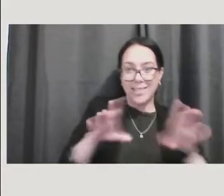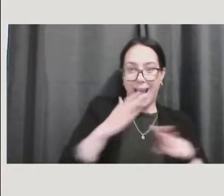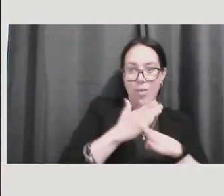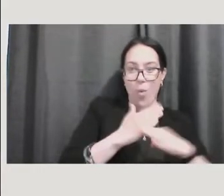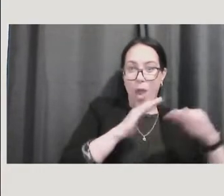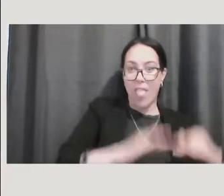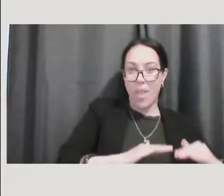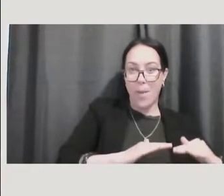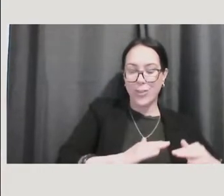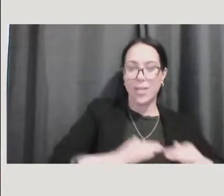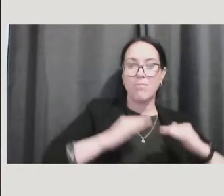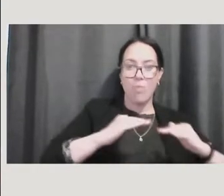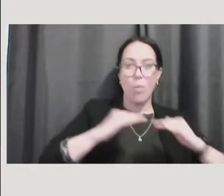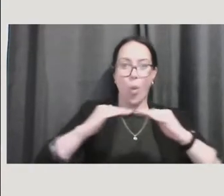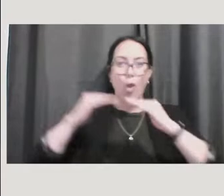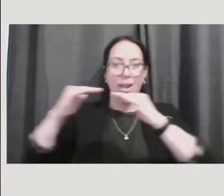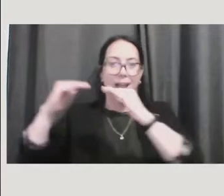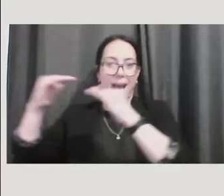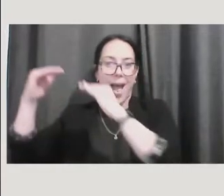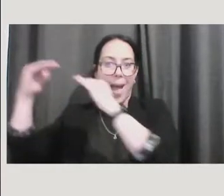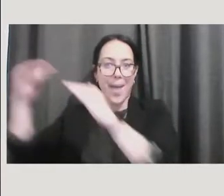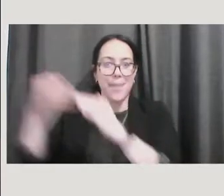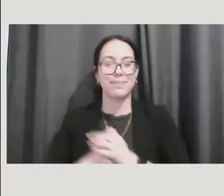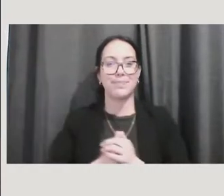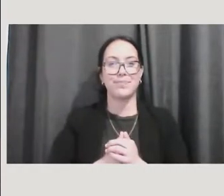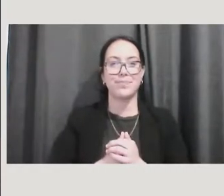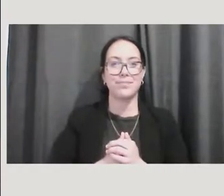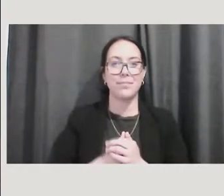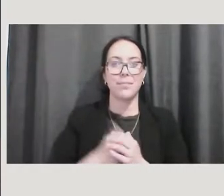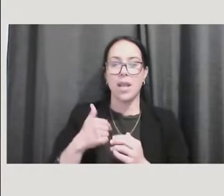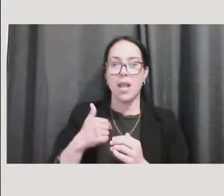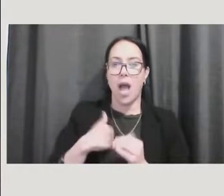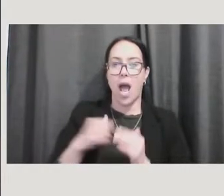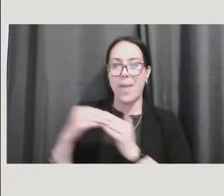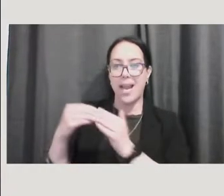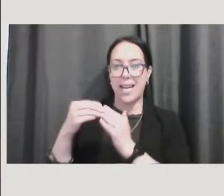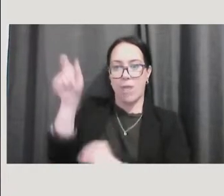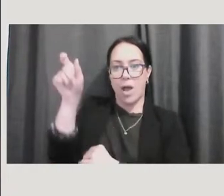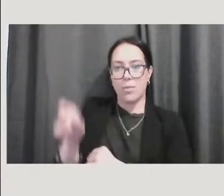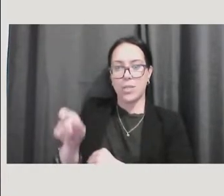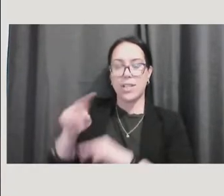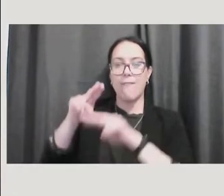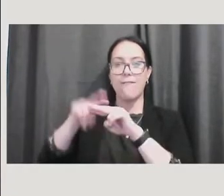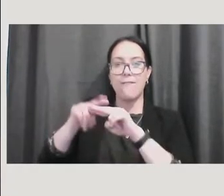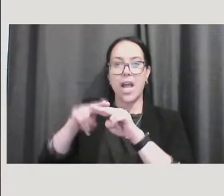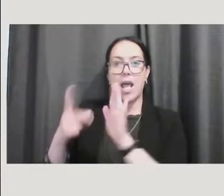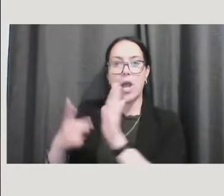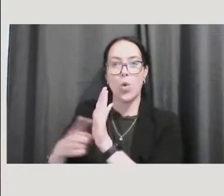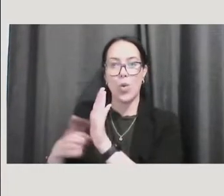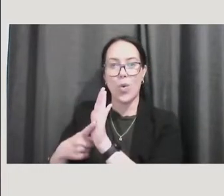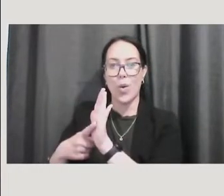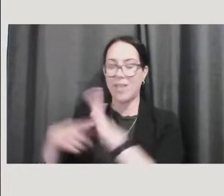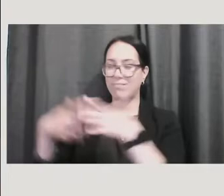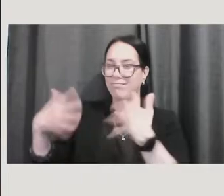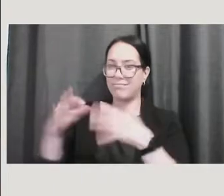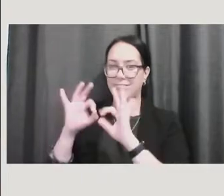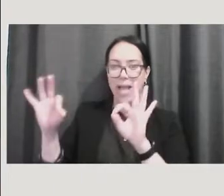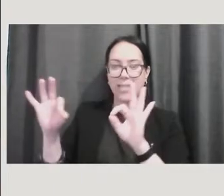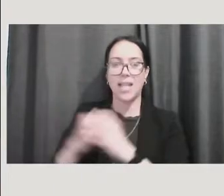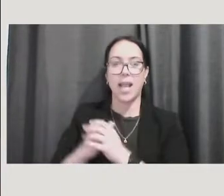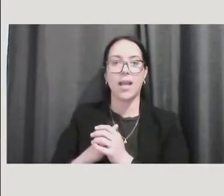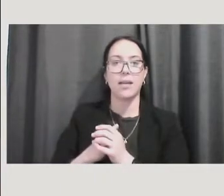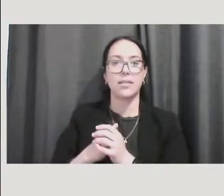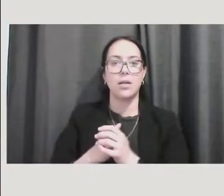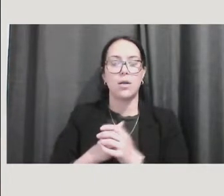led by the amazing Visionary that is um and I also want to acknowledge of my mentors